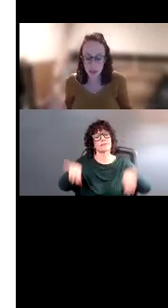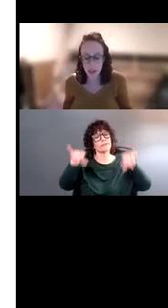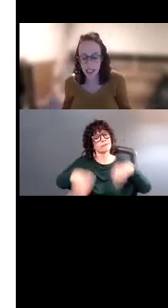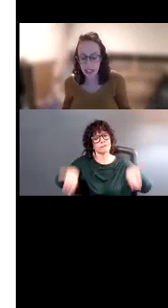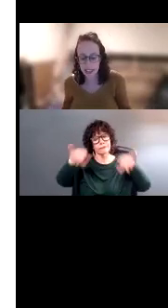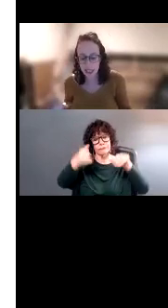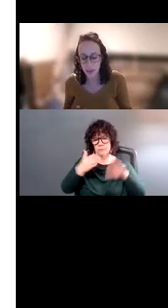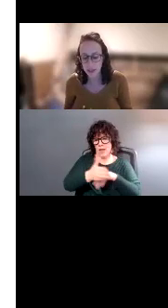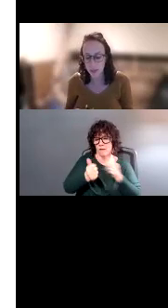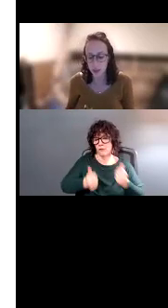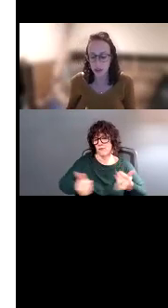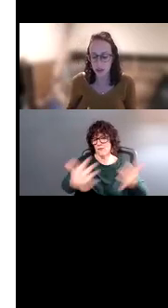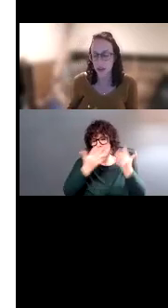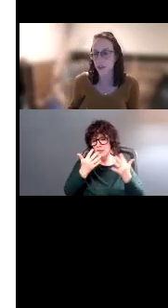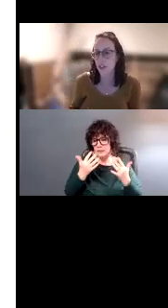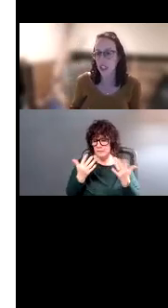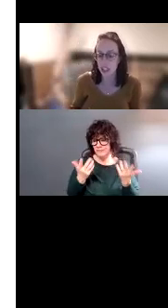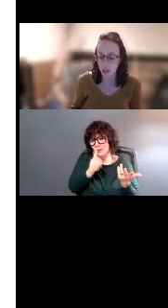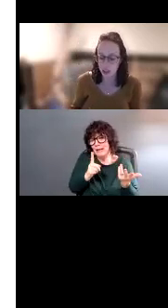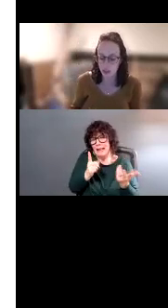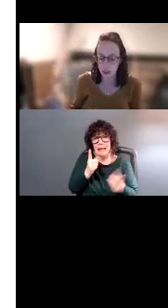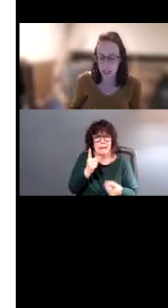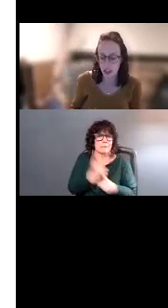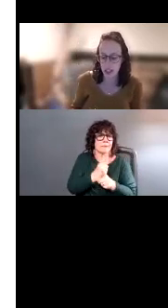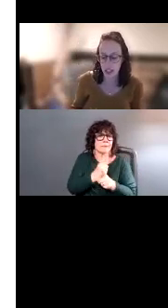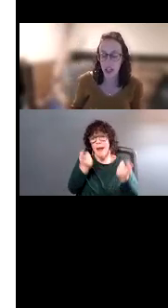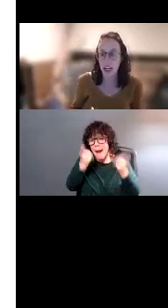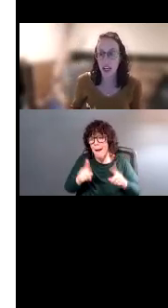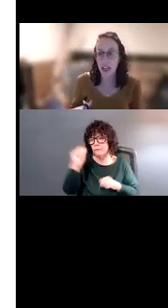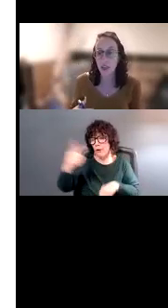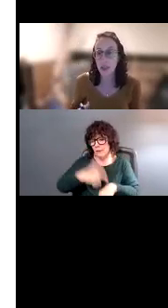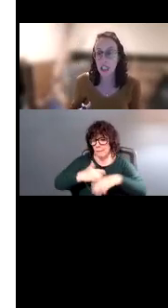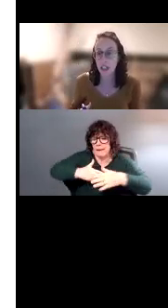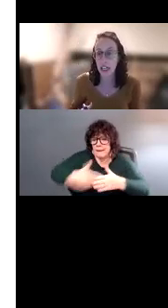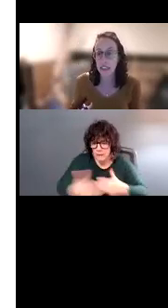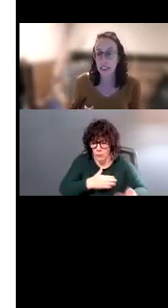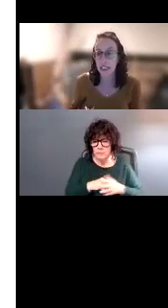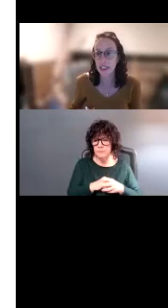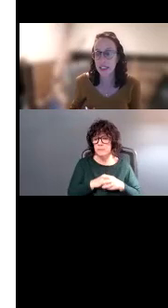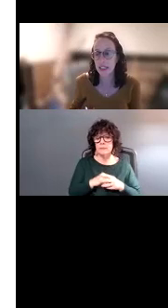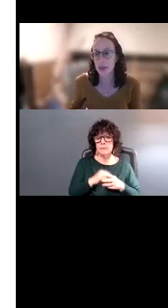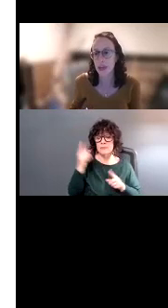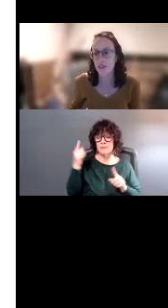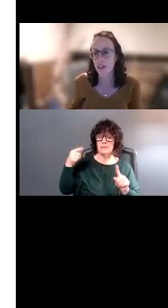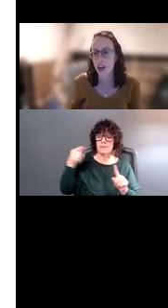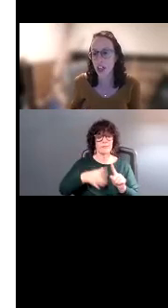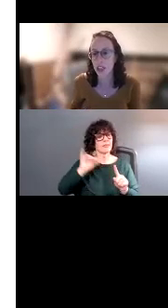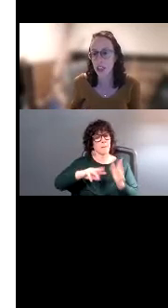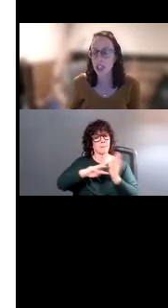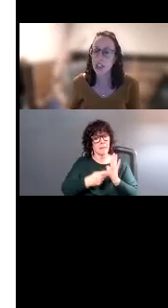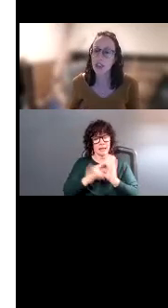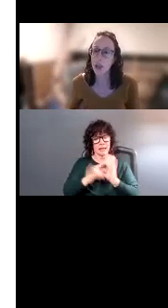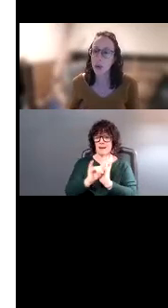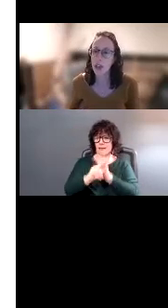of obtaining someone's personal or financial information and using their identity to commit